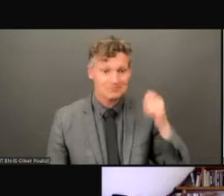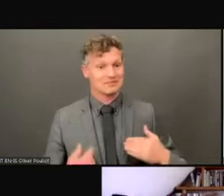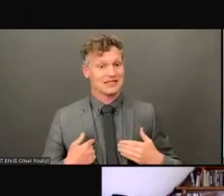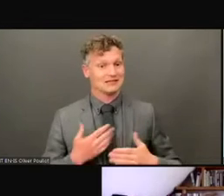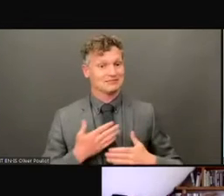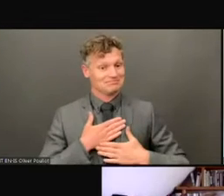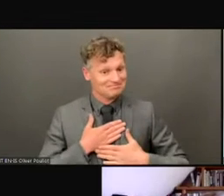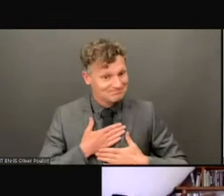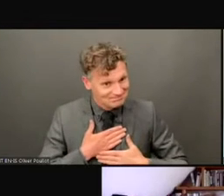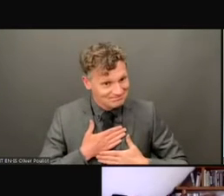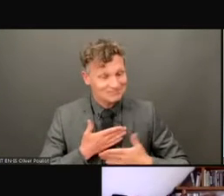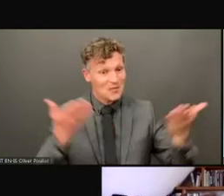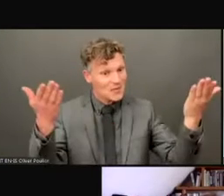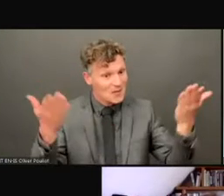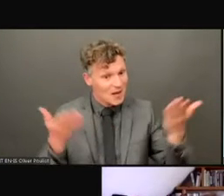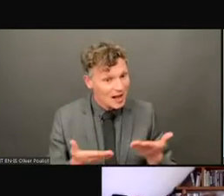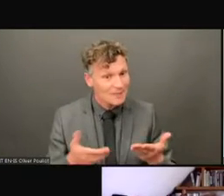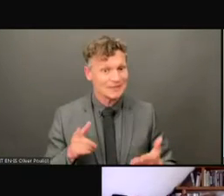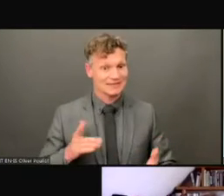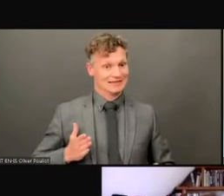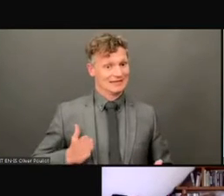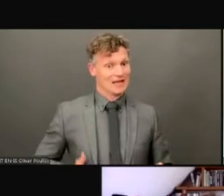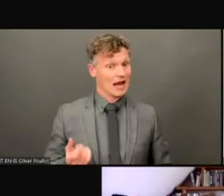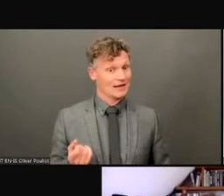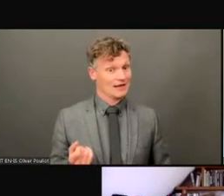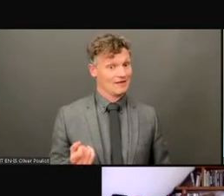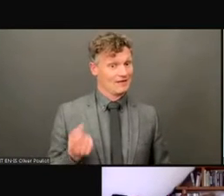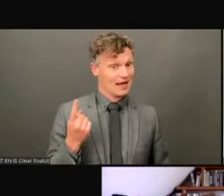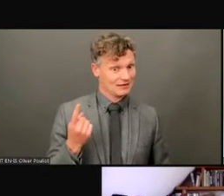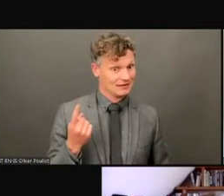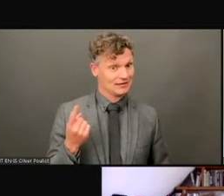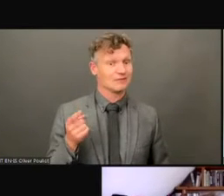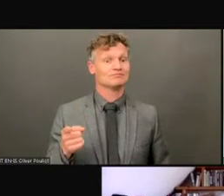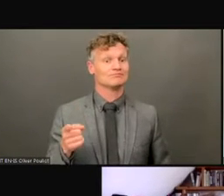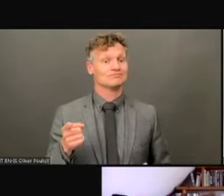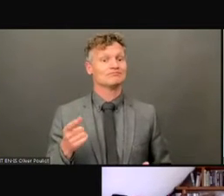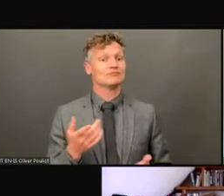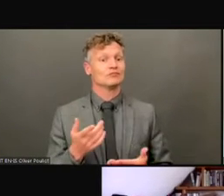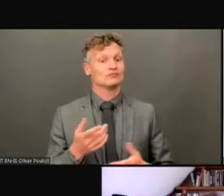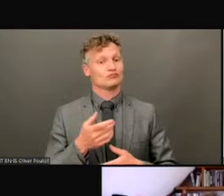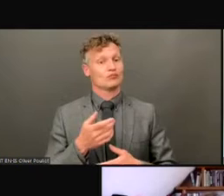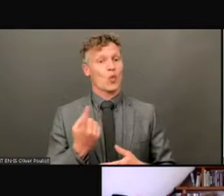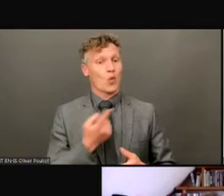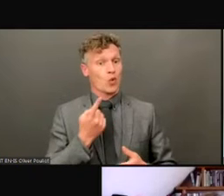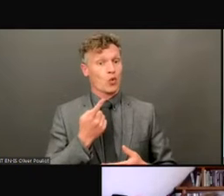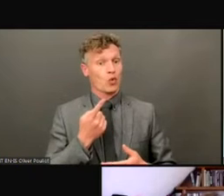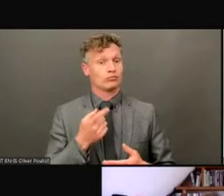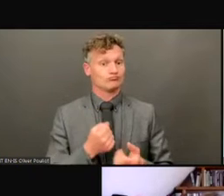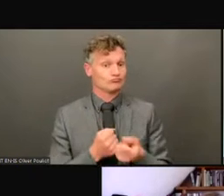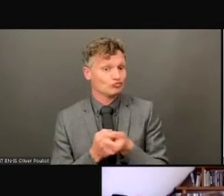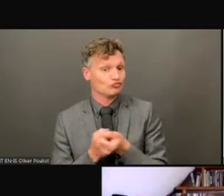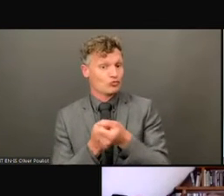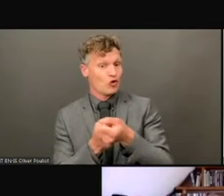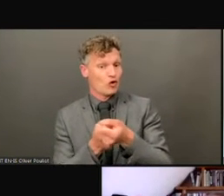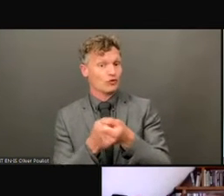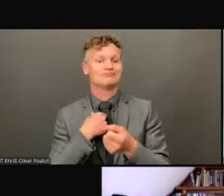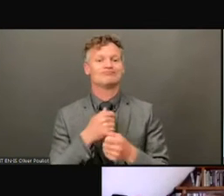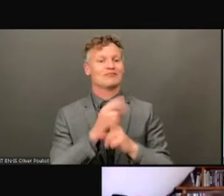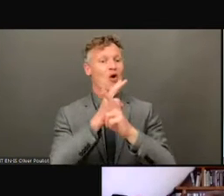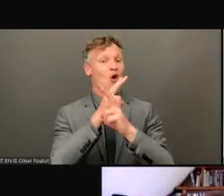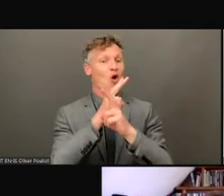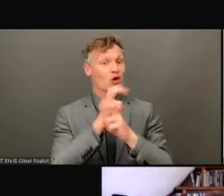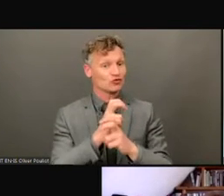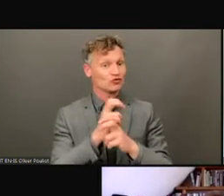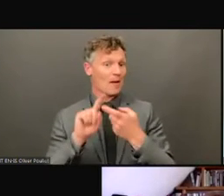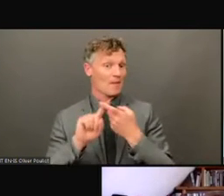this side event, Access to Justice at the Intersection of Disability and Older Age. This event has been organized by our partner,